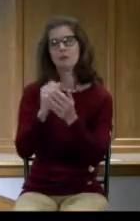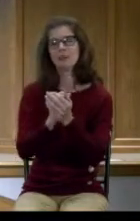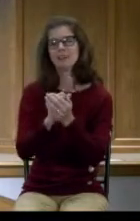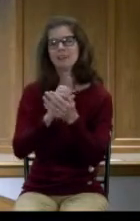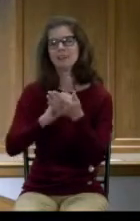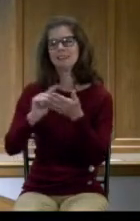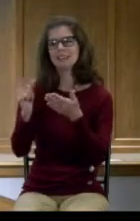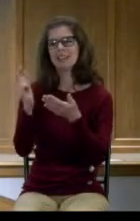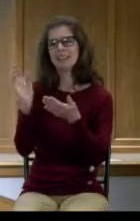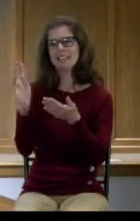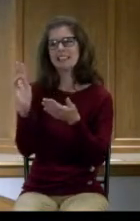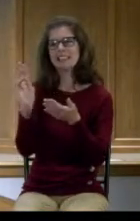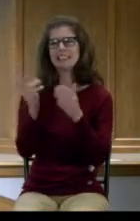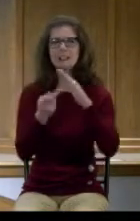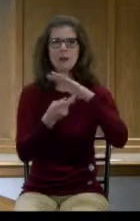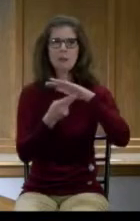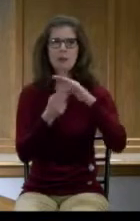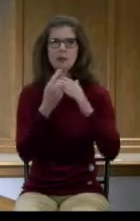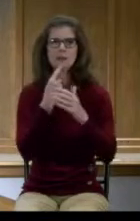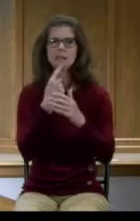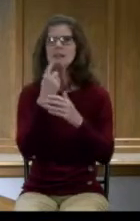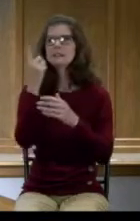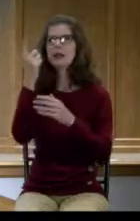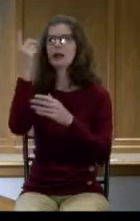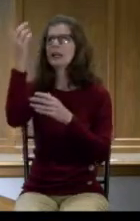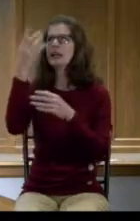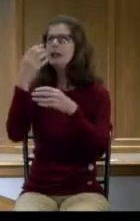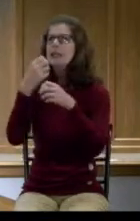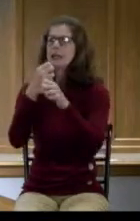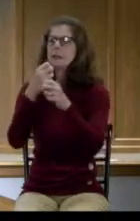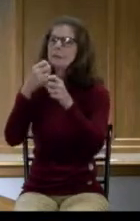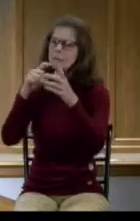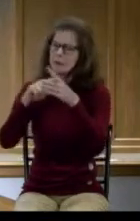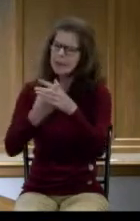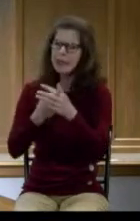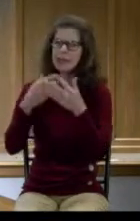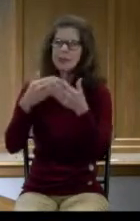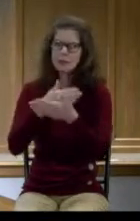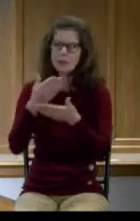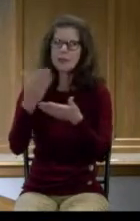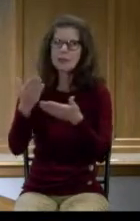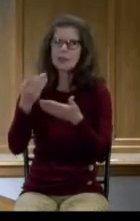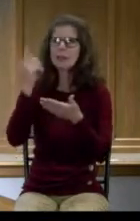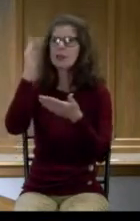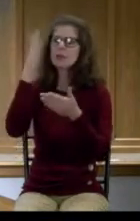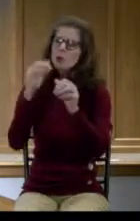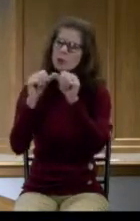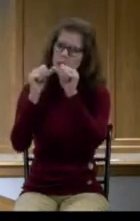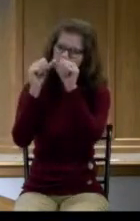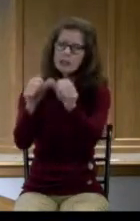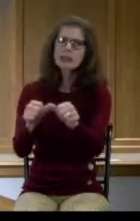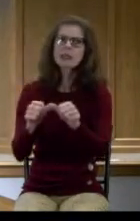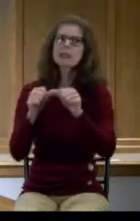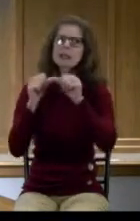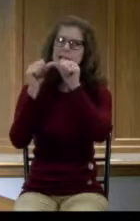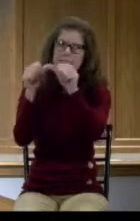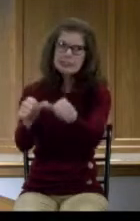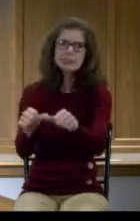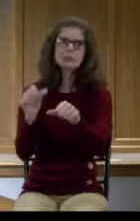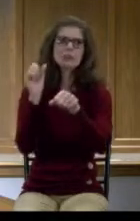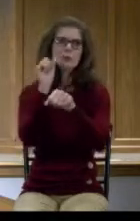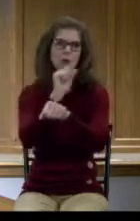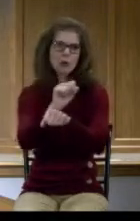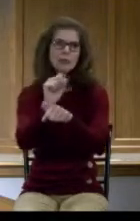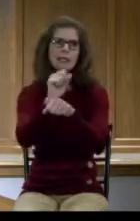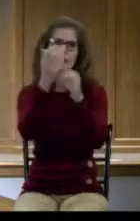going to carry it on to completion. And I love this verse because it says God's the one working. He's the one in charge of your own